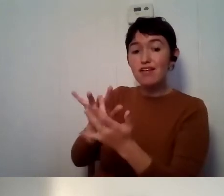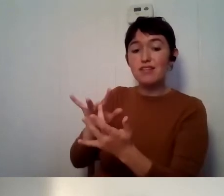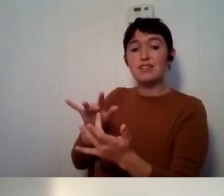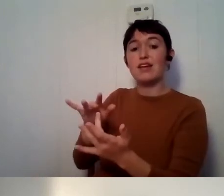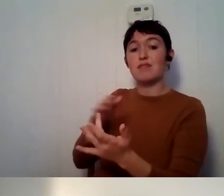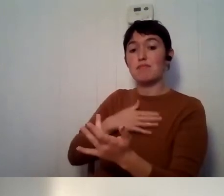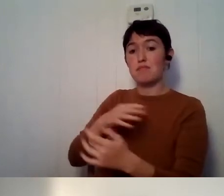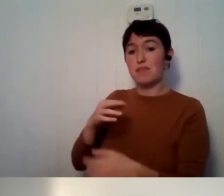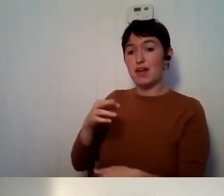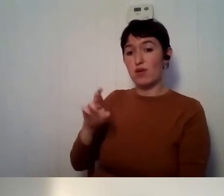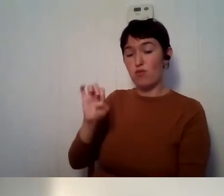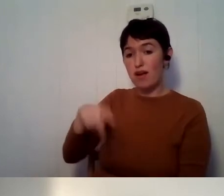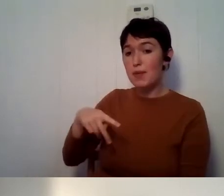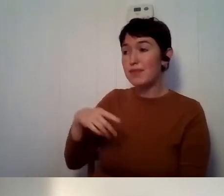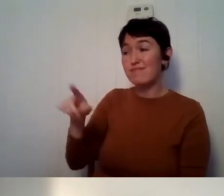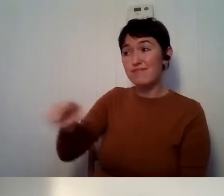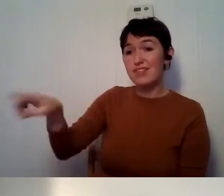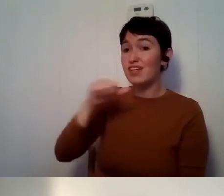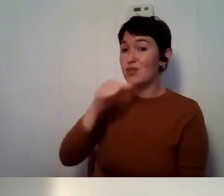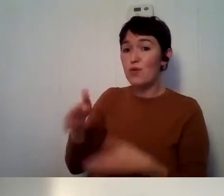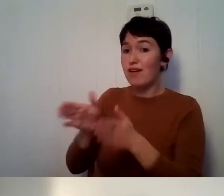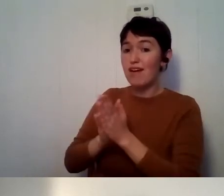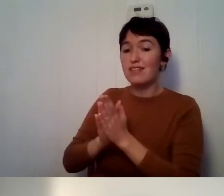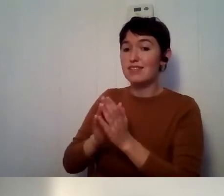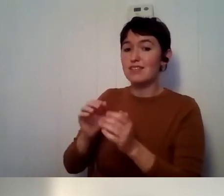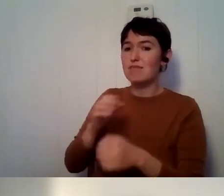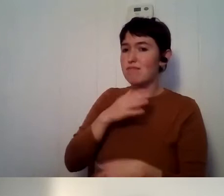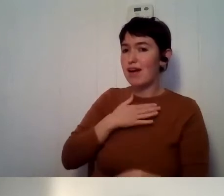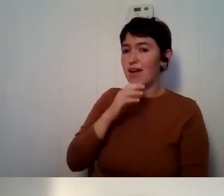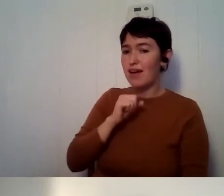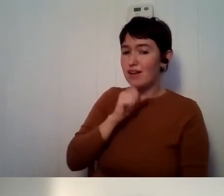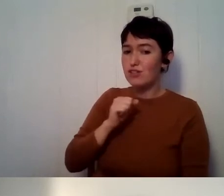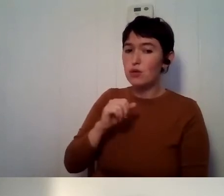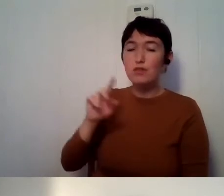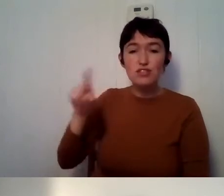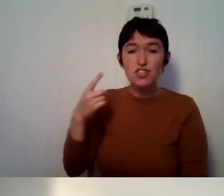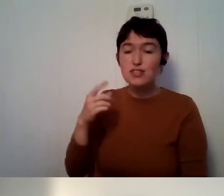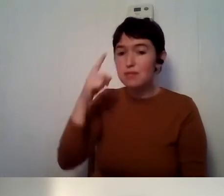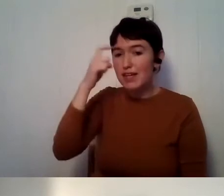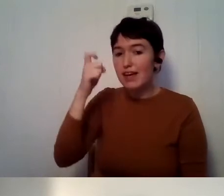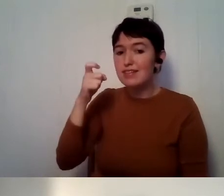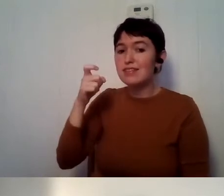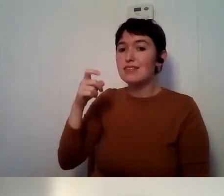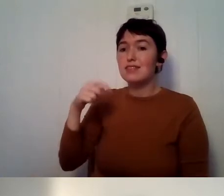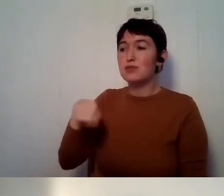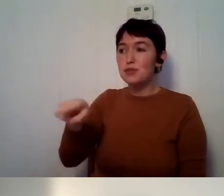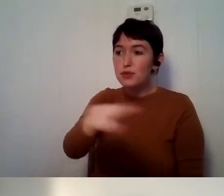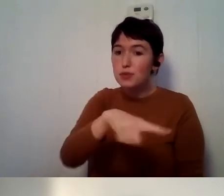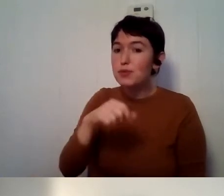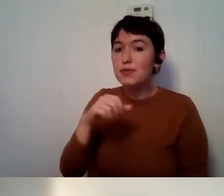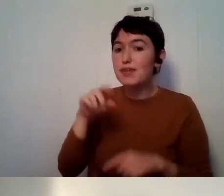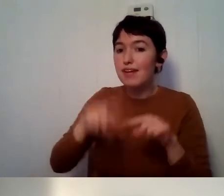am. So just because you can't vote doesn't mean that you can't pressure your people who represent you. All right, Craig, go for